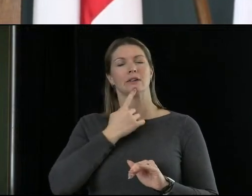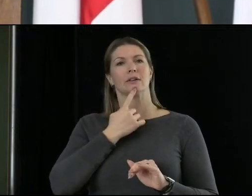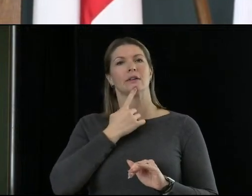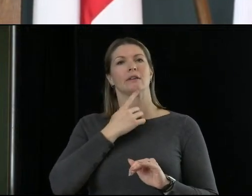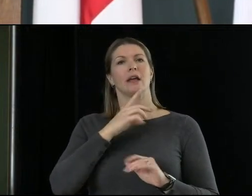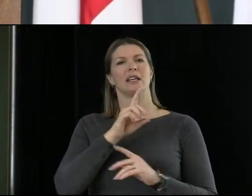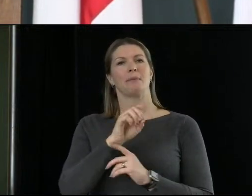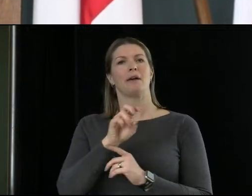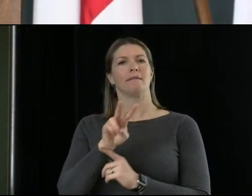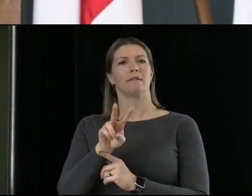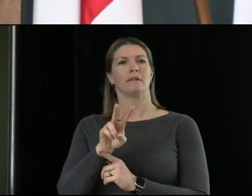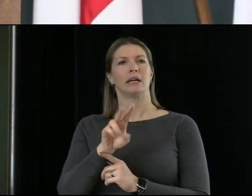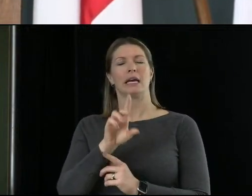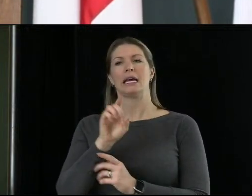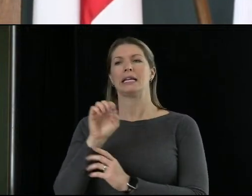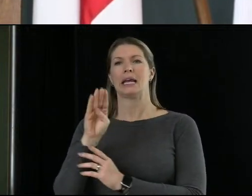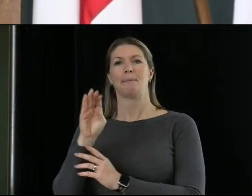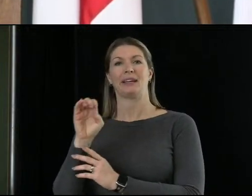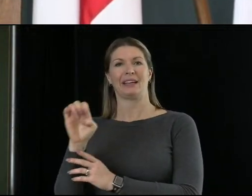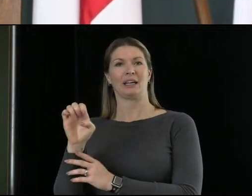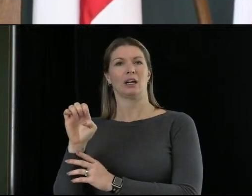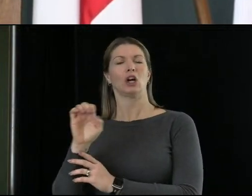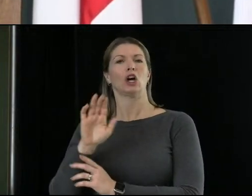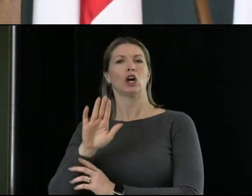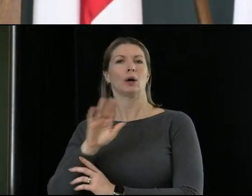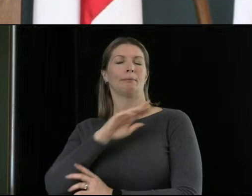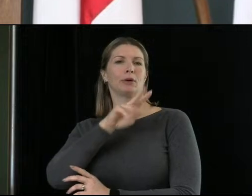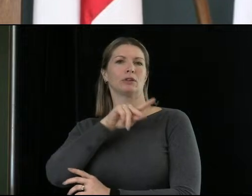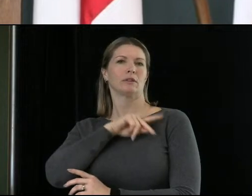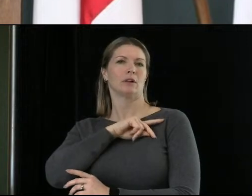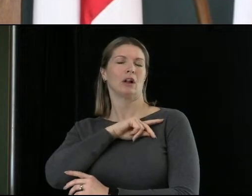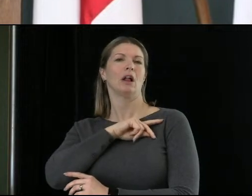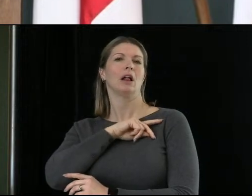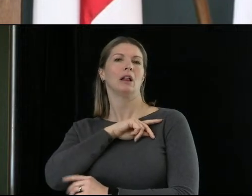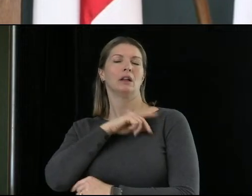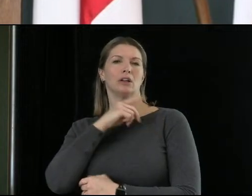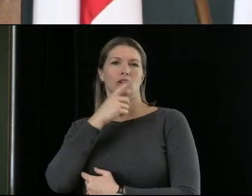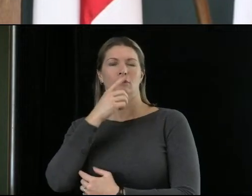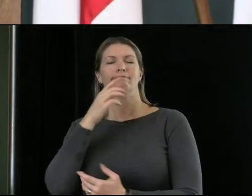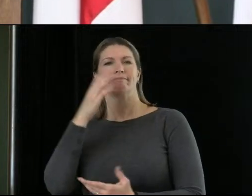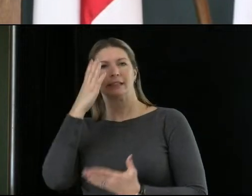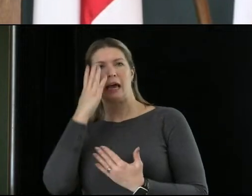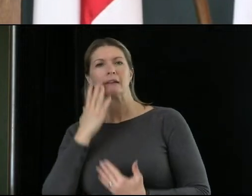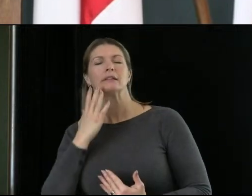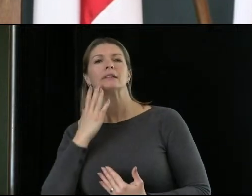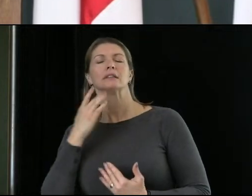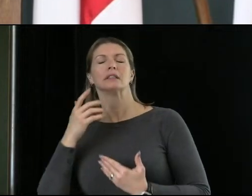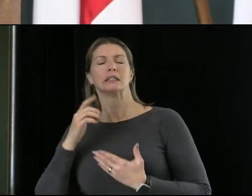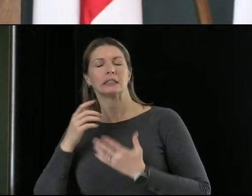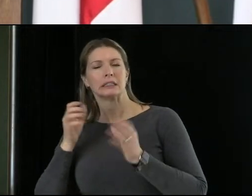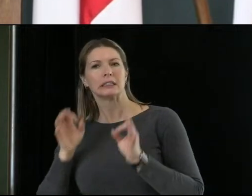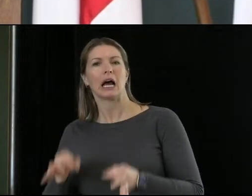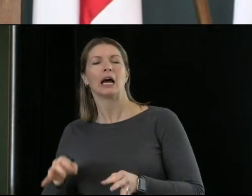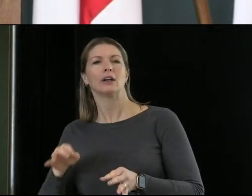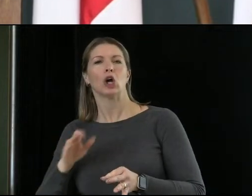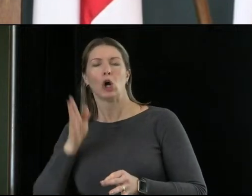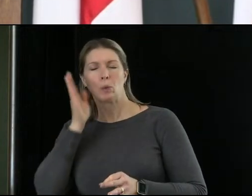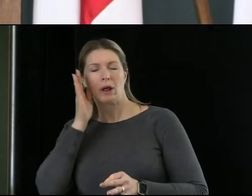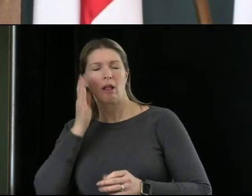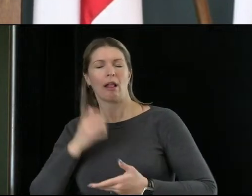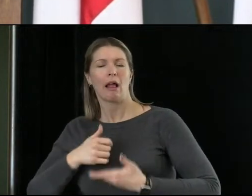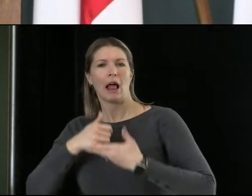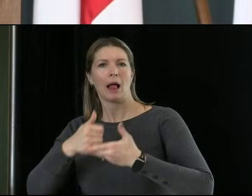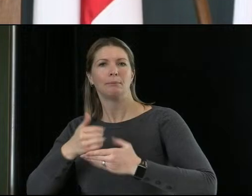Debbie and her family have turned their personal tragedy into a dedicated effort for the prevention of gender-based